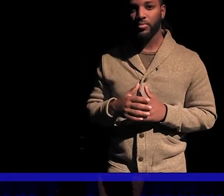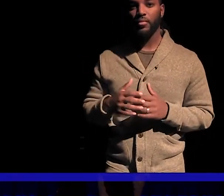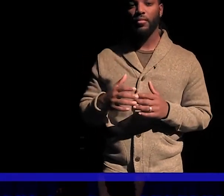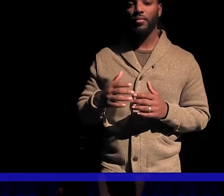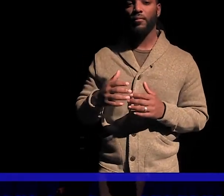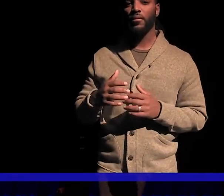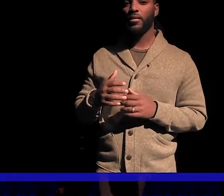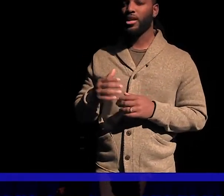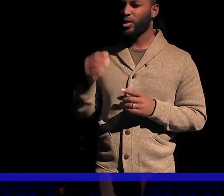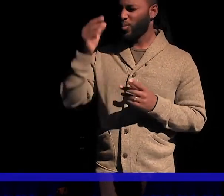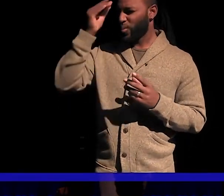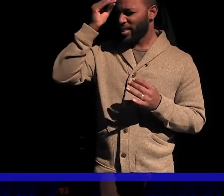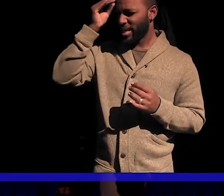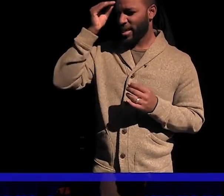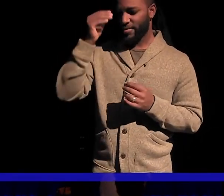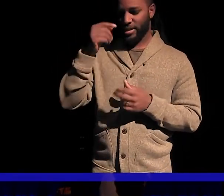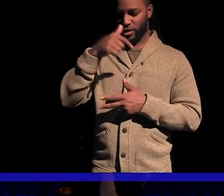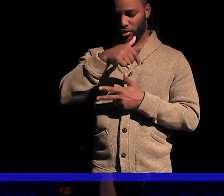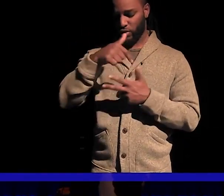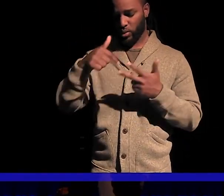and as we think of these three things